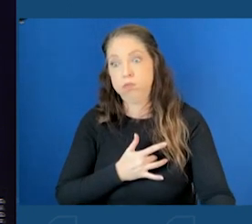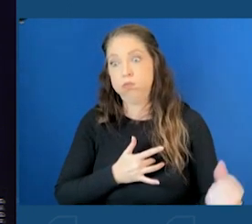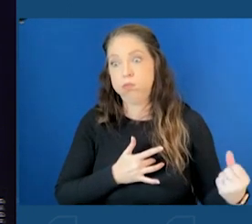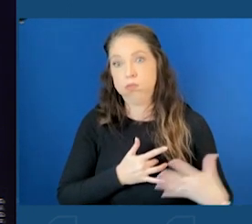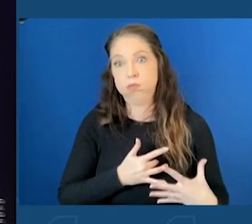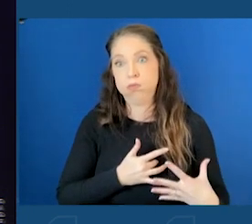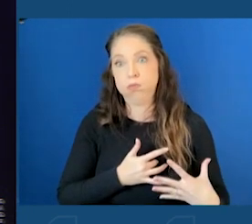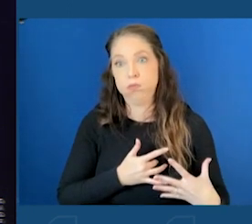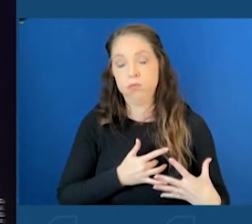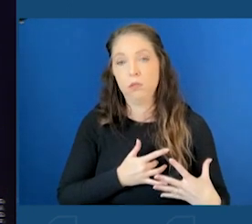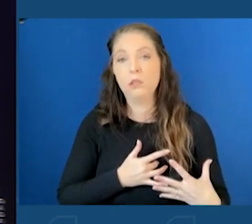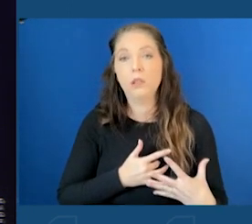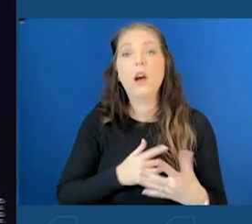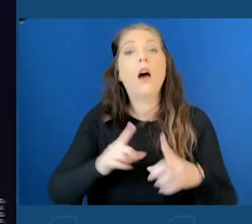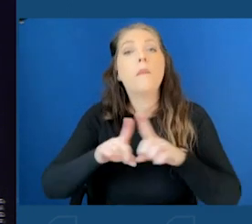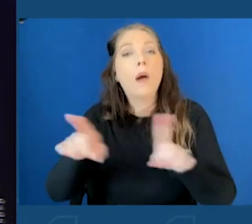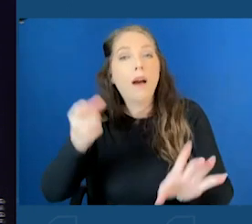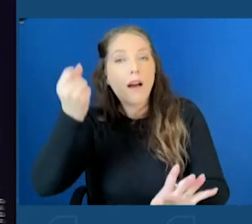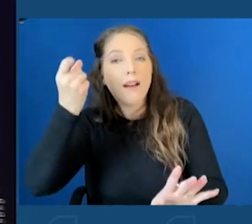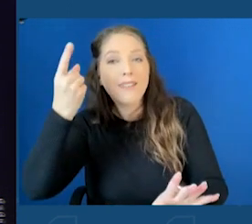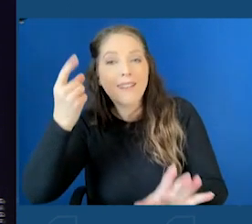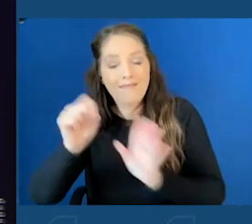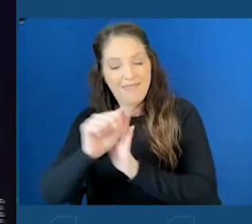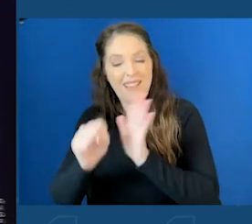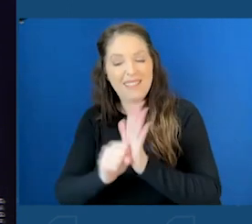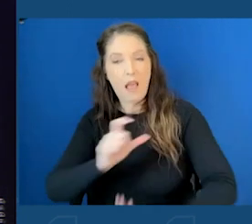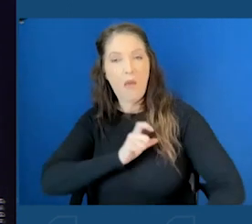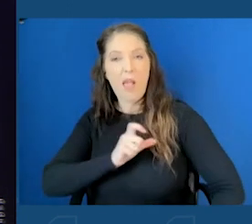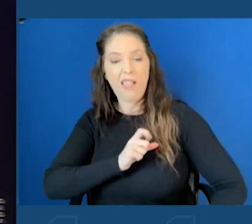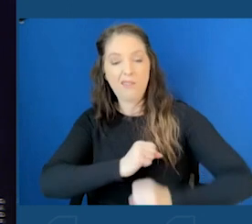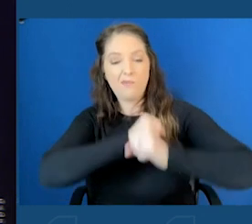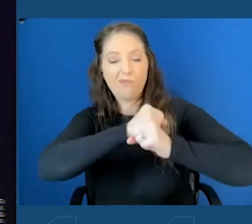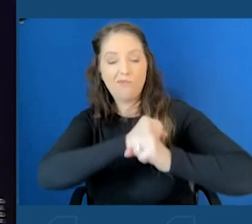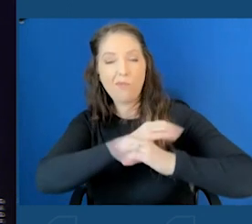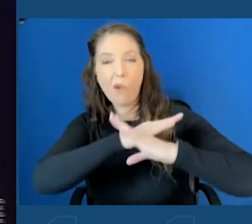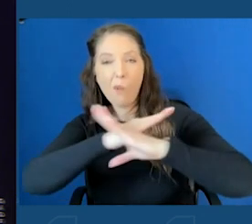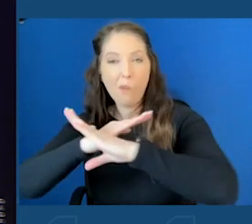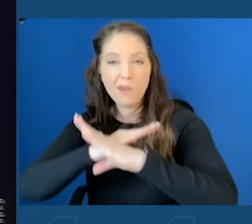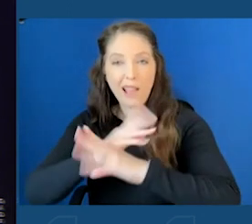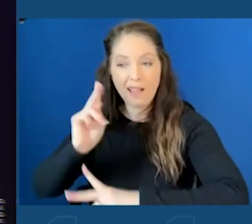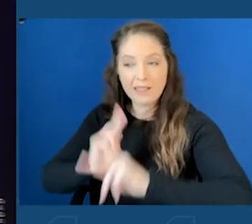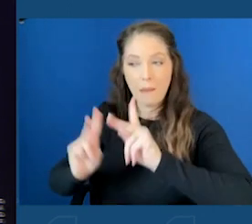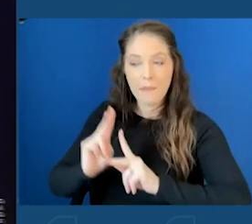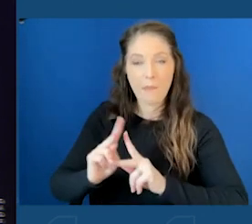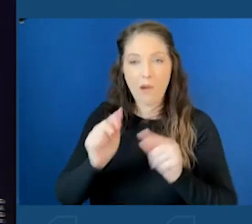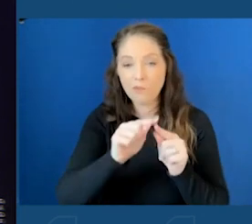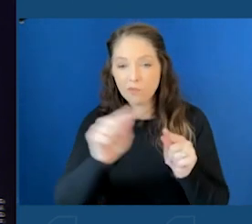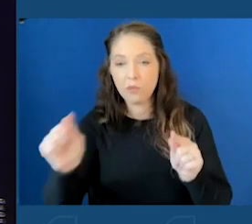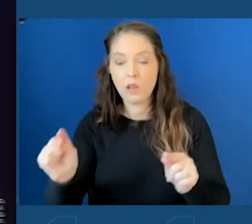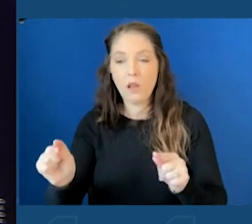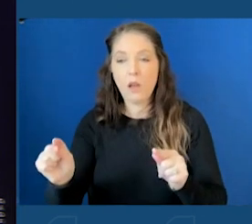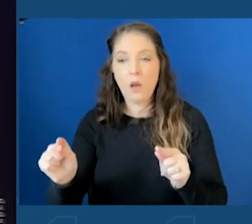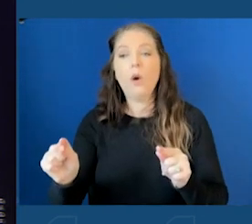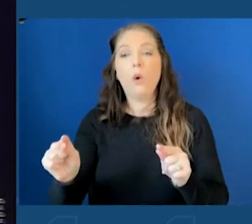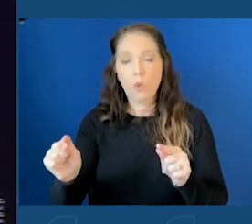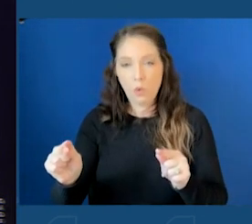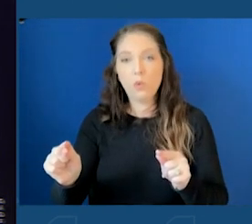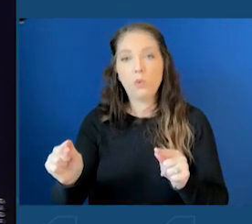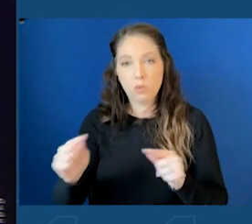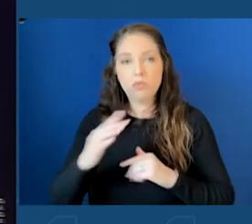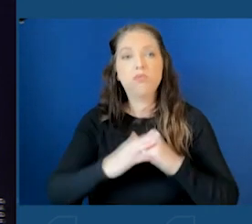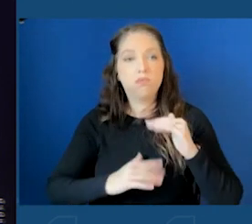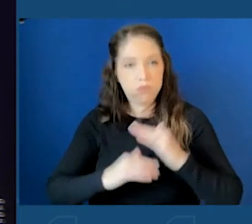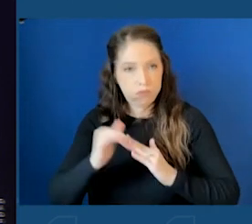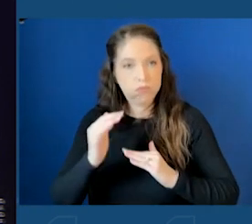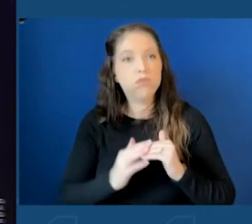also have our state police out there protecting people in every corner of the state gives me a huge source of comfort for all the other parents out